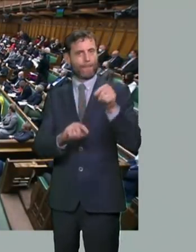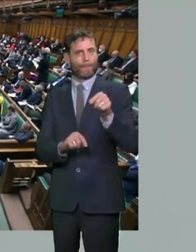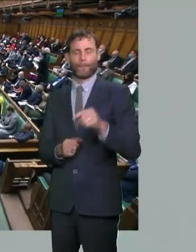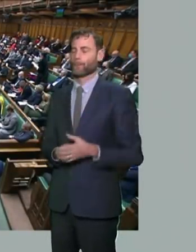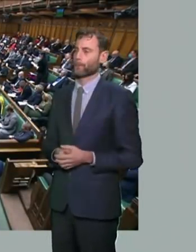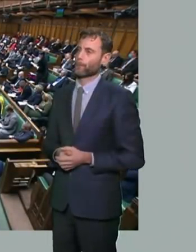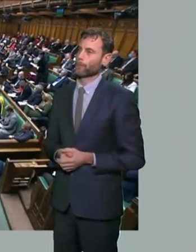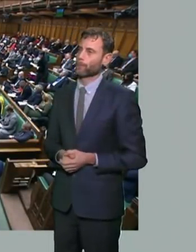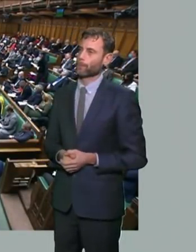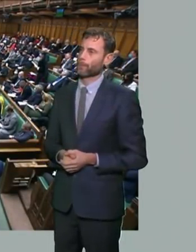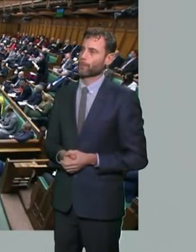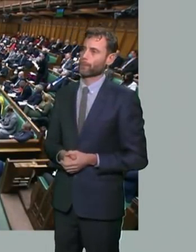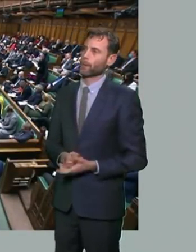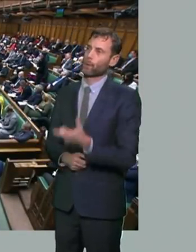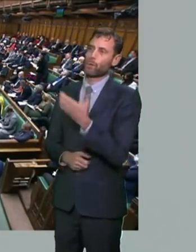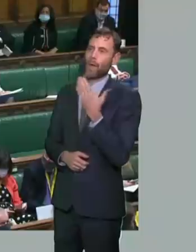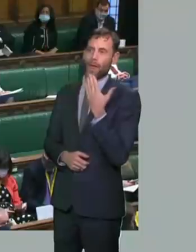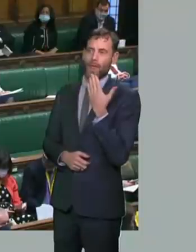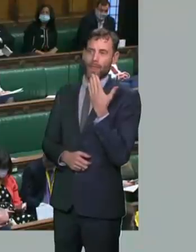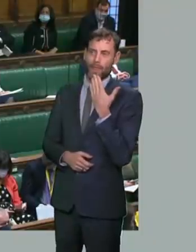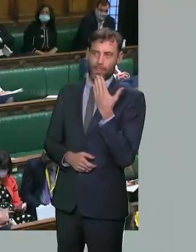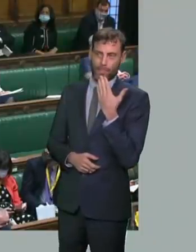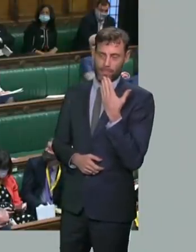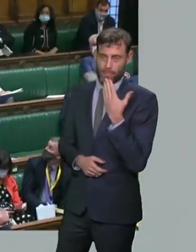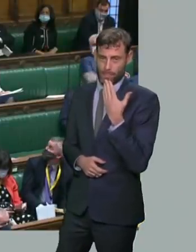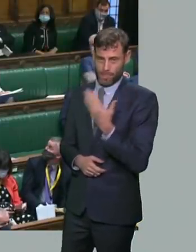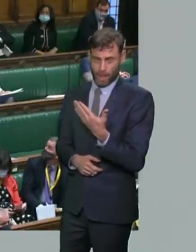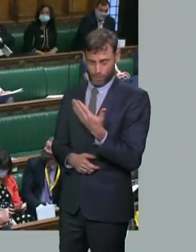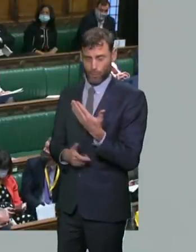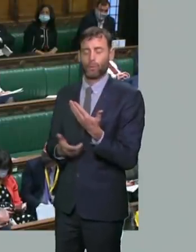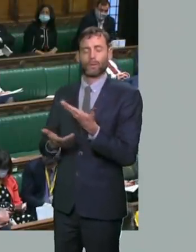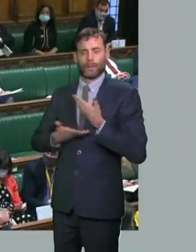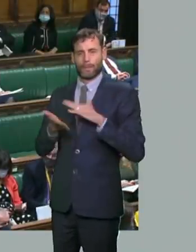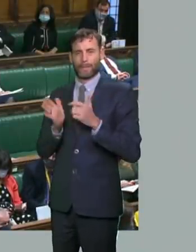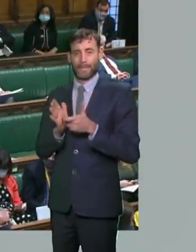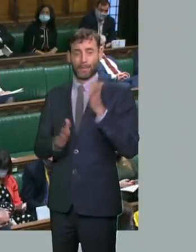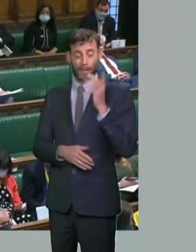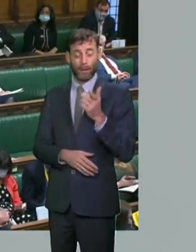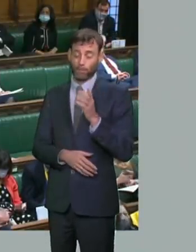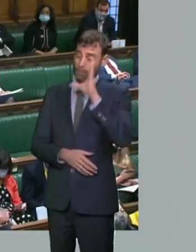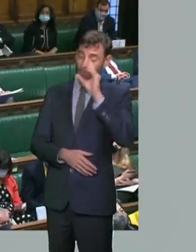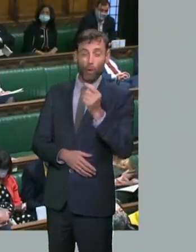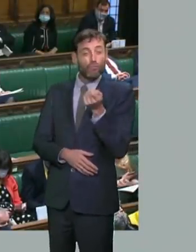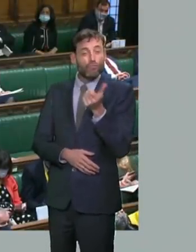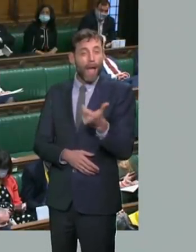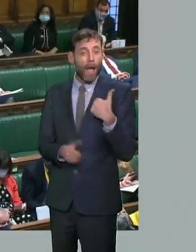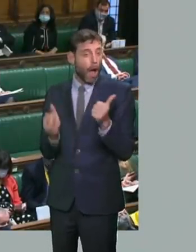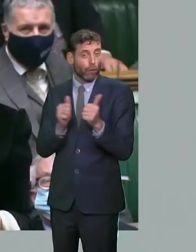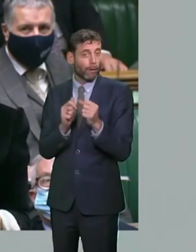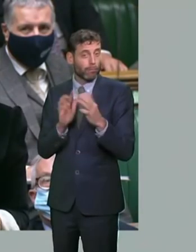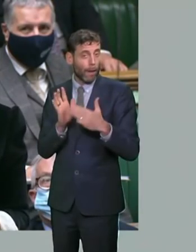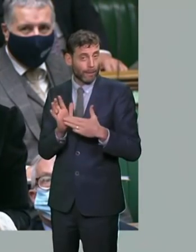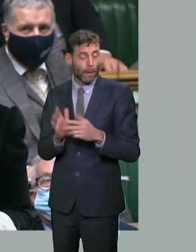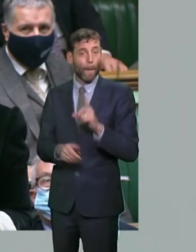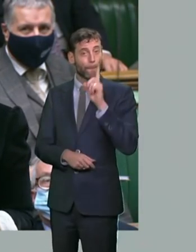Thank you very much, Mr. Speaker. I rarely agree with the Prime Minister, but last week, when he said that COP26 showed that we